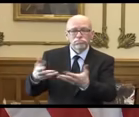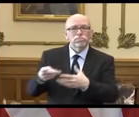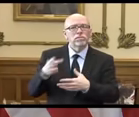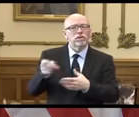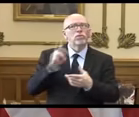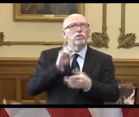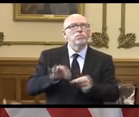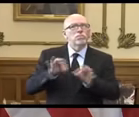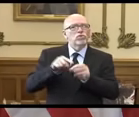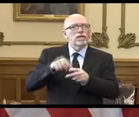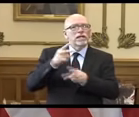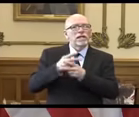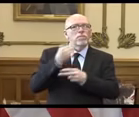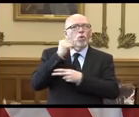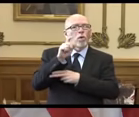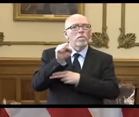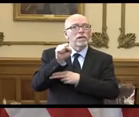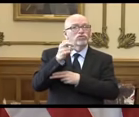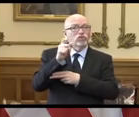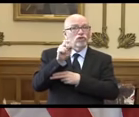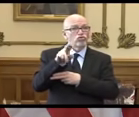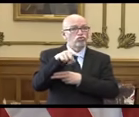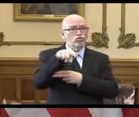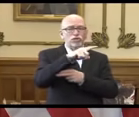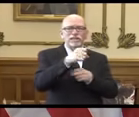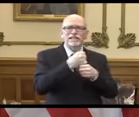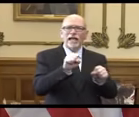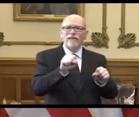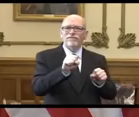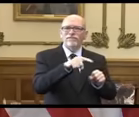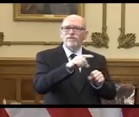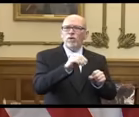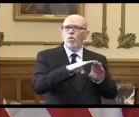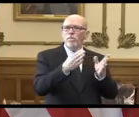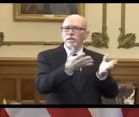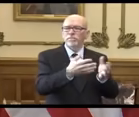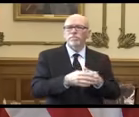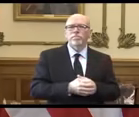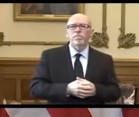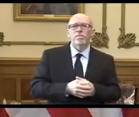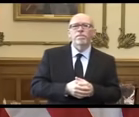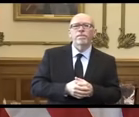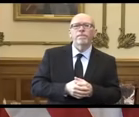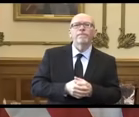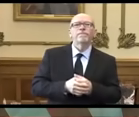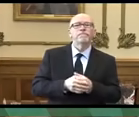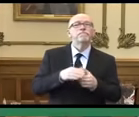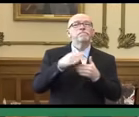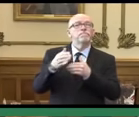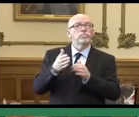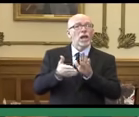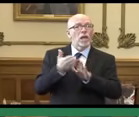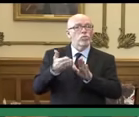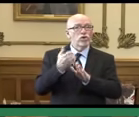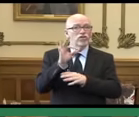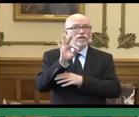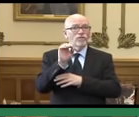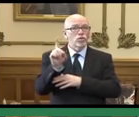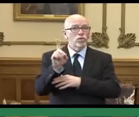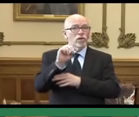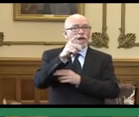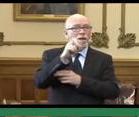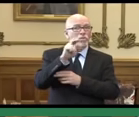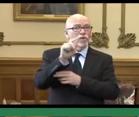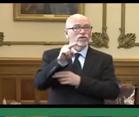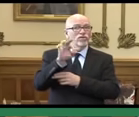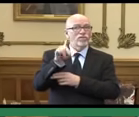keeping homeless shelters safe and open. Next, I'll talk about Operation Food. Food insecurity